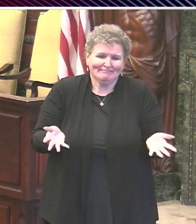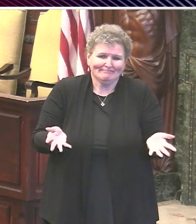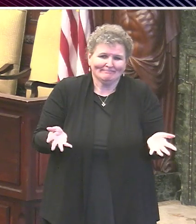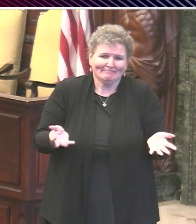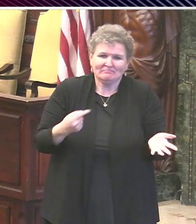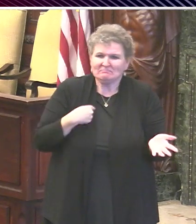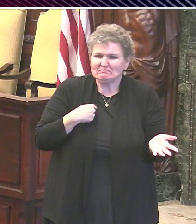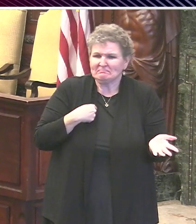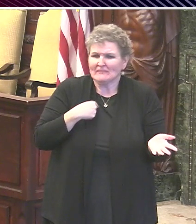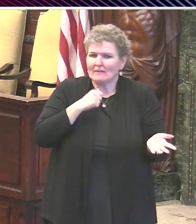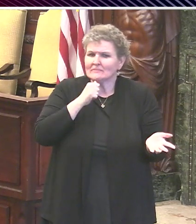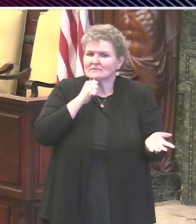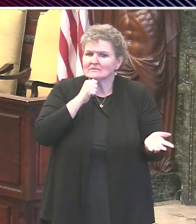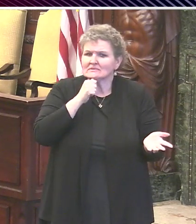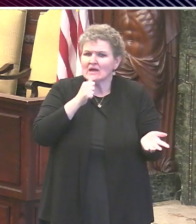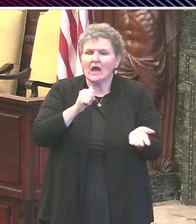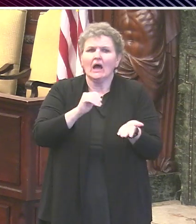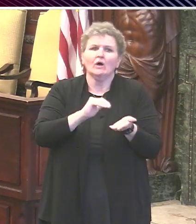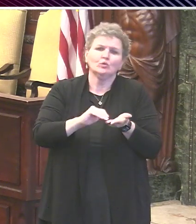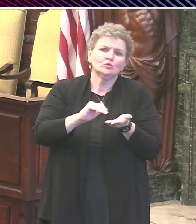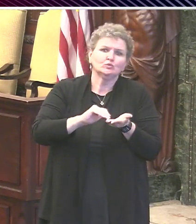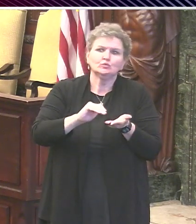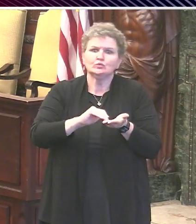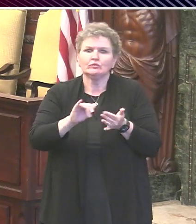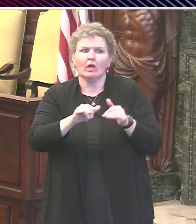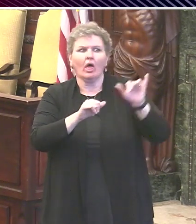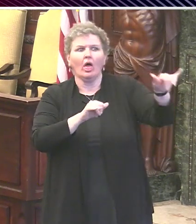that is not an excuse for the camp to stay there.